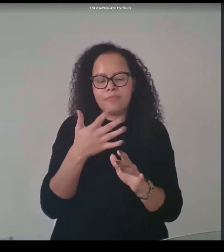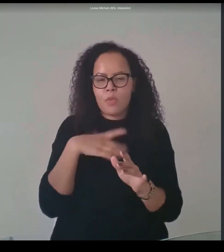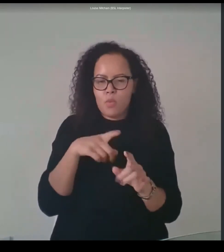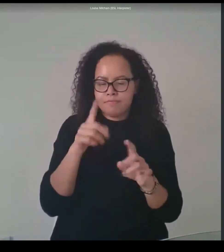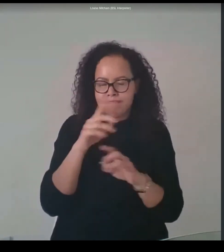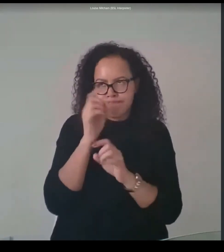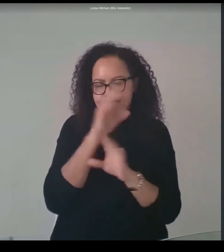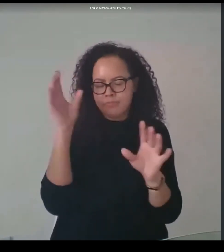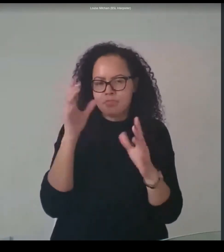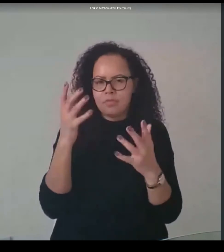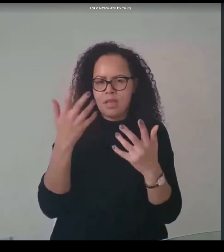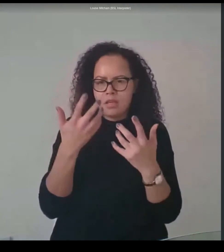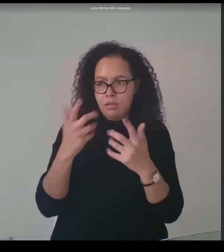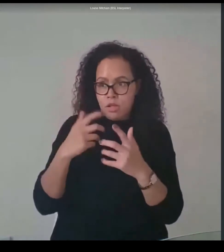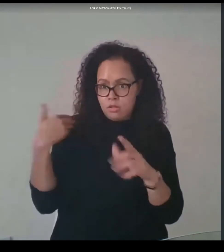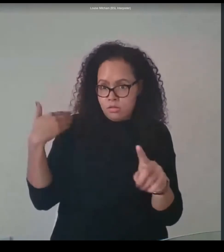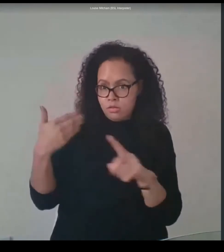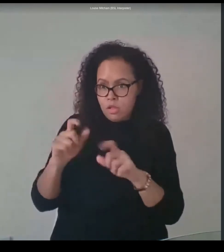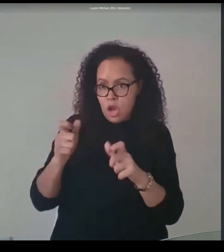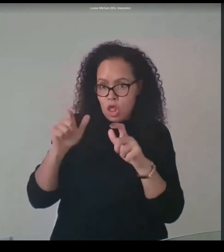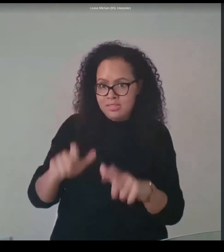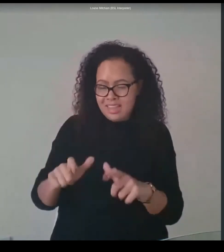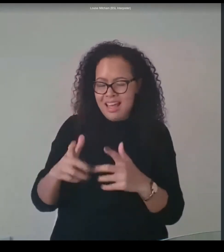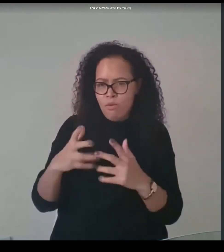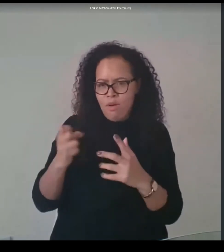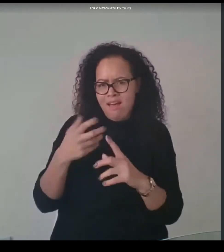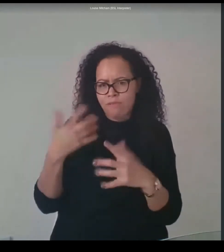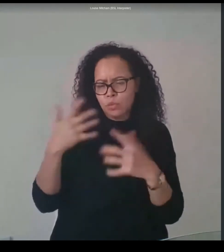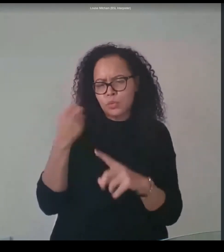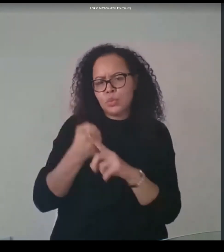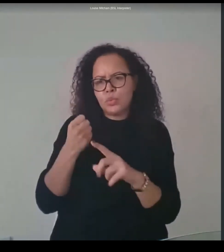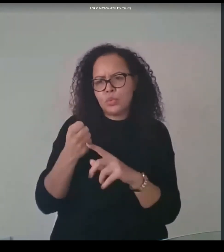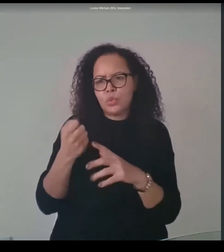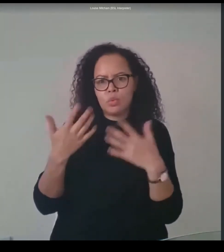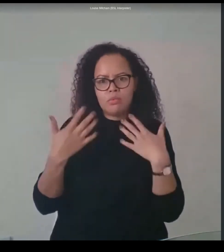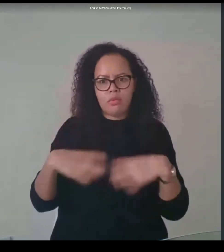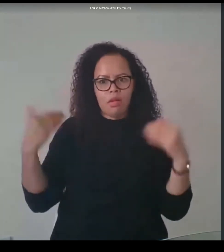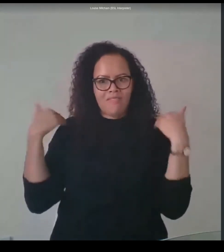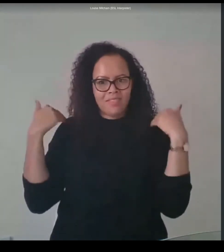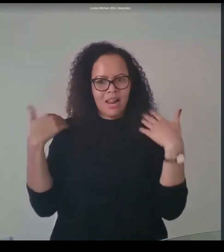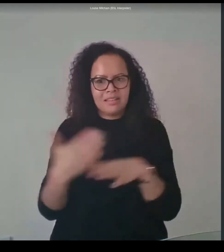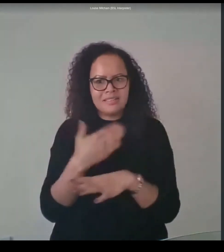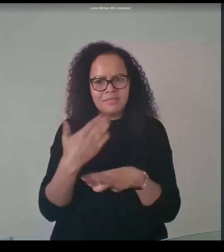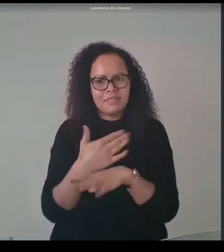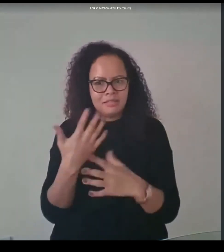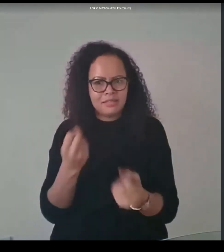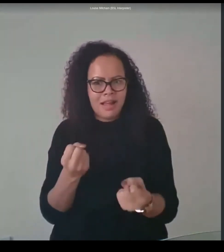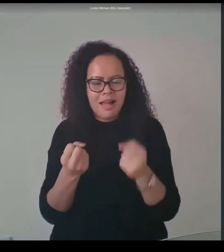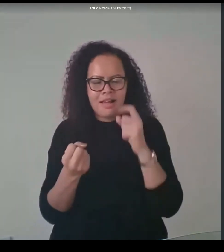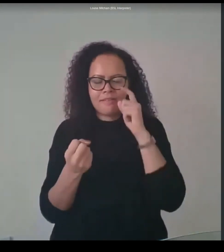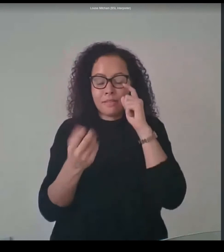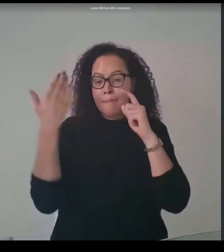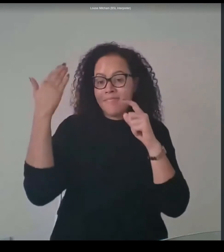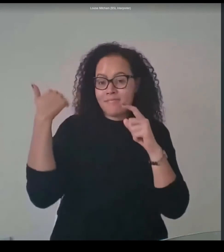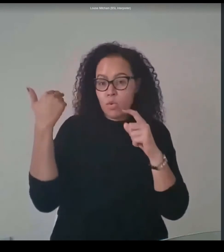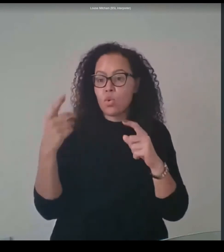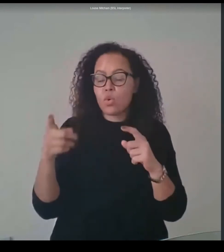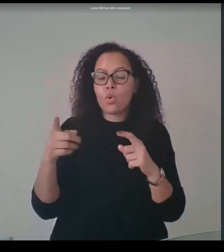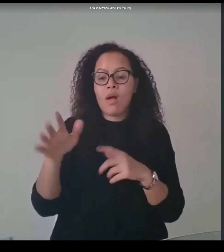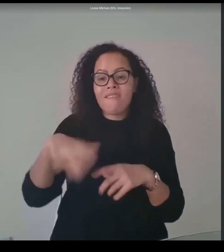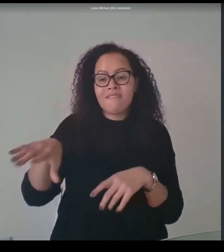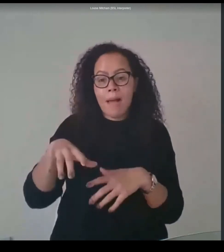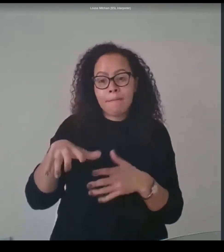the impact of the lockdown on physical activity, very briefly, daily we had families, they were doing over 20,000 tags